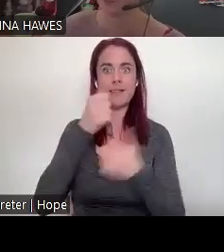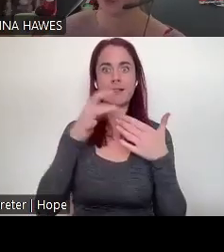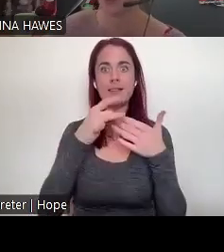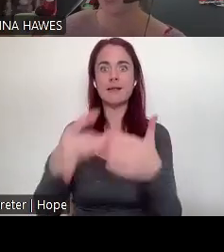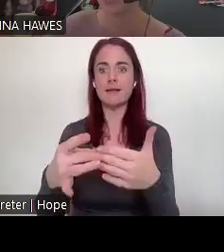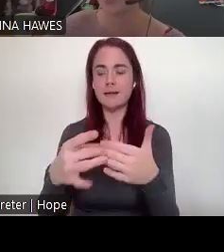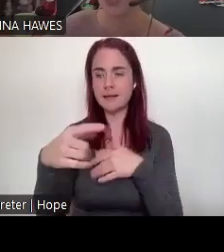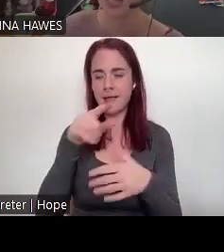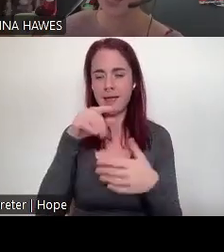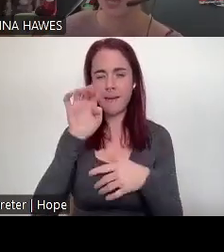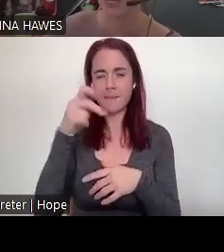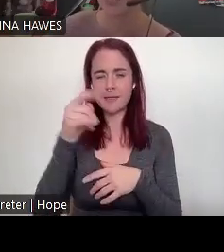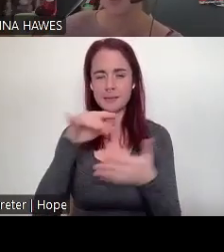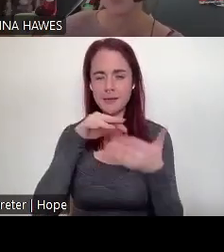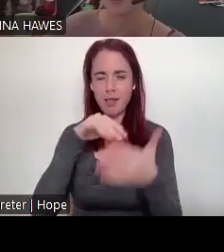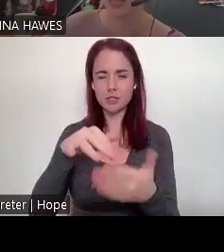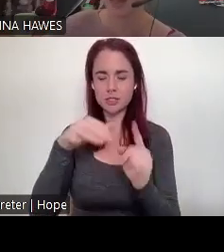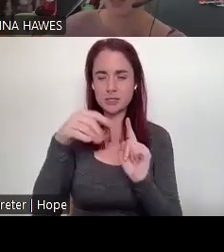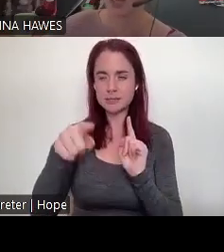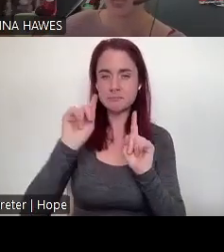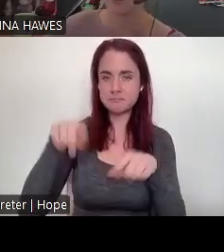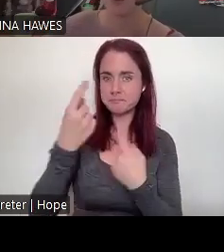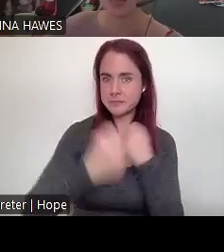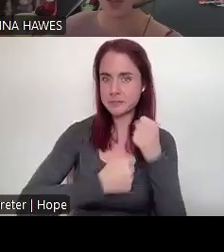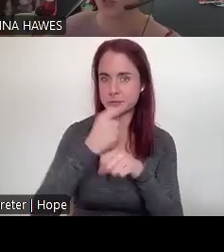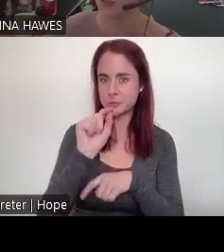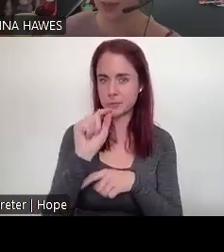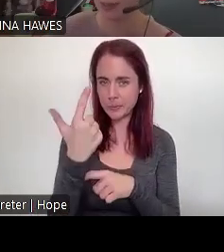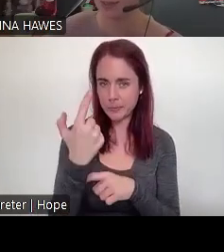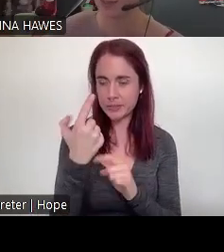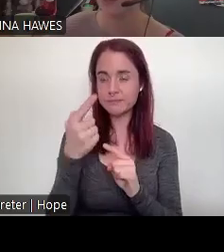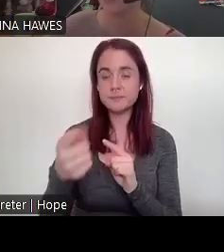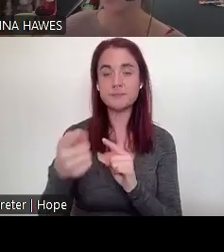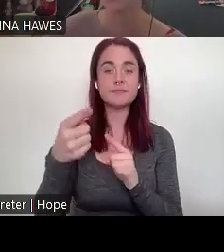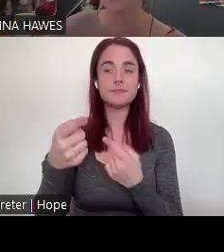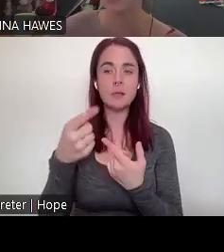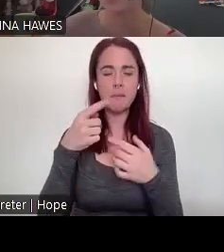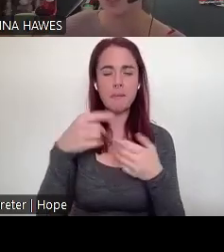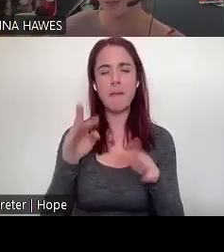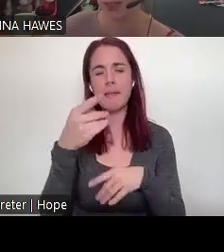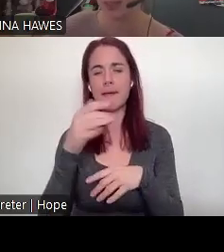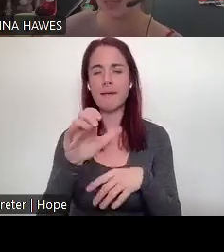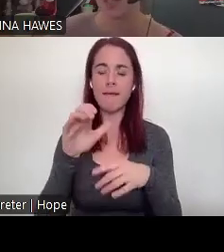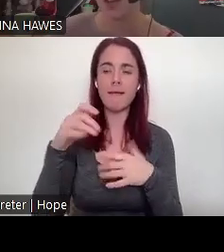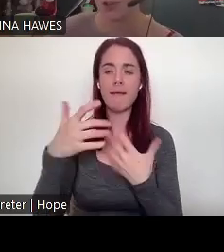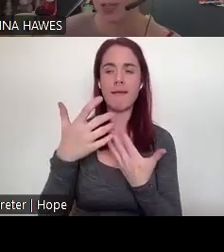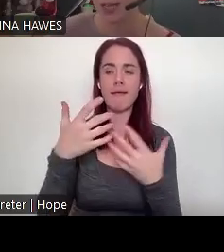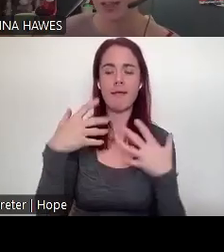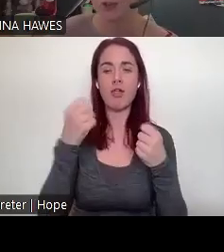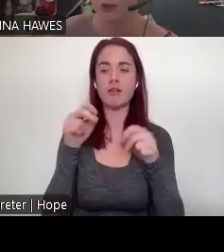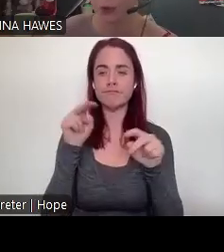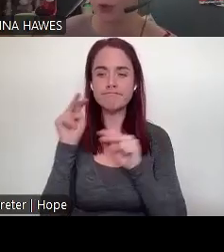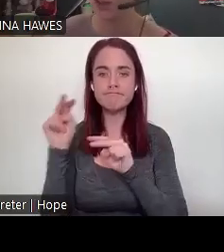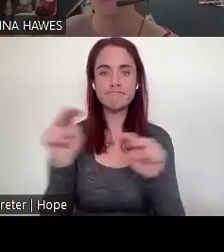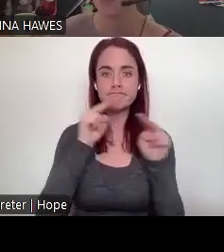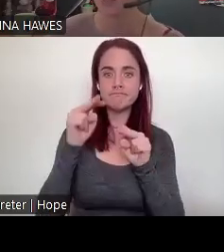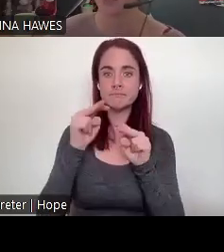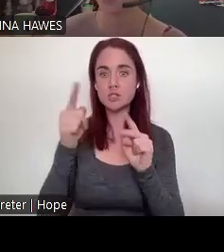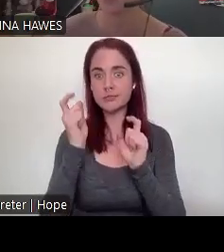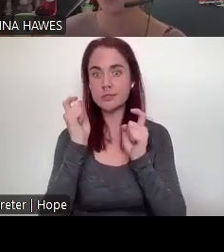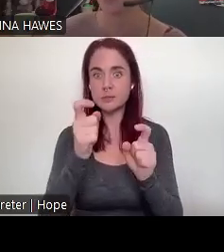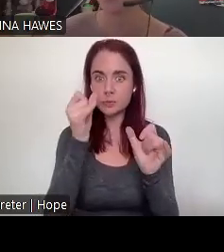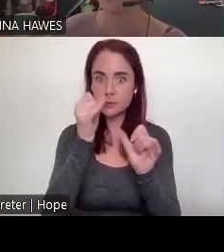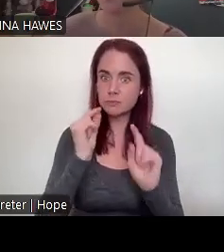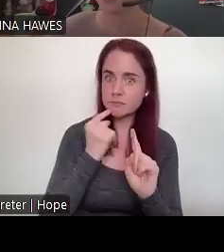2021. Her expertise lies in epidemiology and public health surveillance, contributing significantly to the understanding and control of